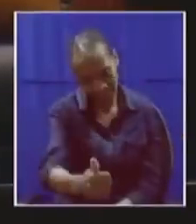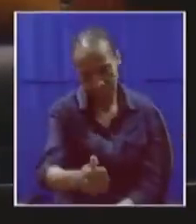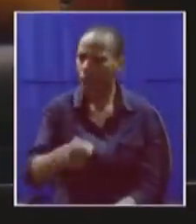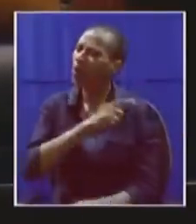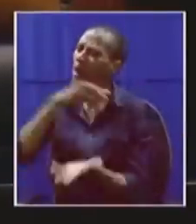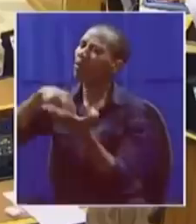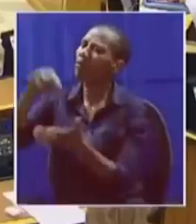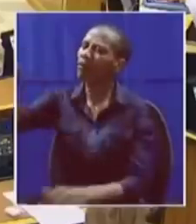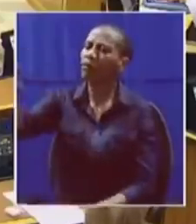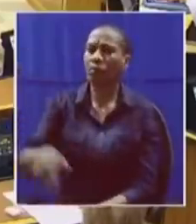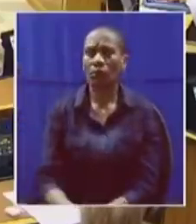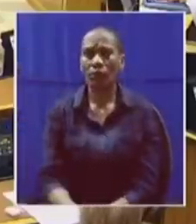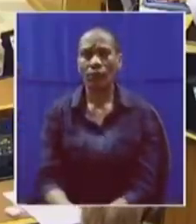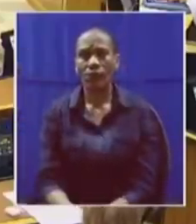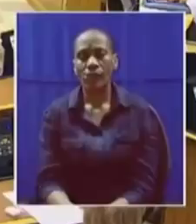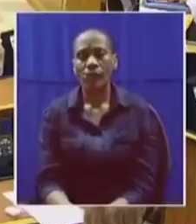member?